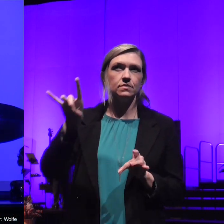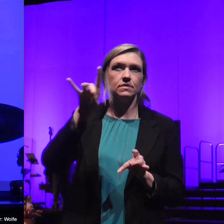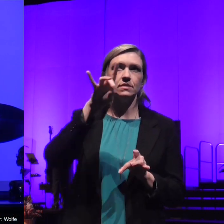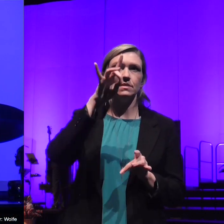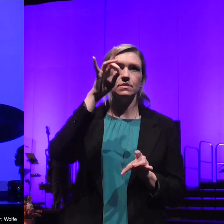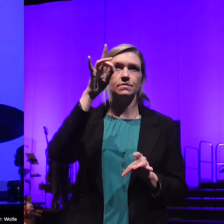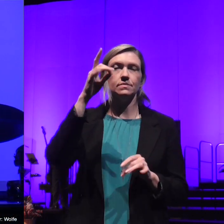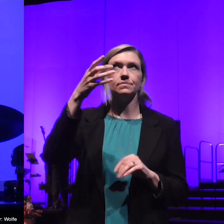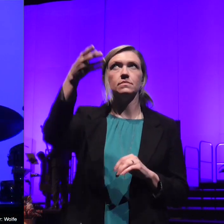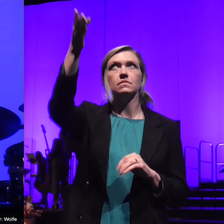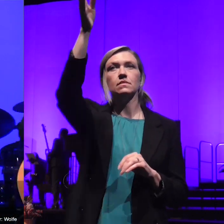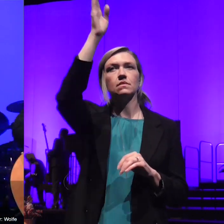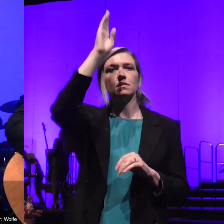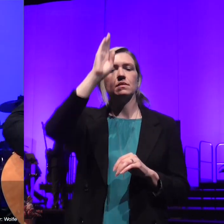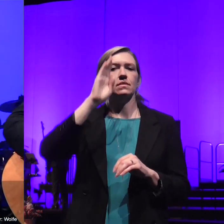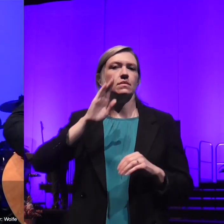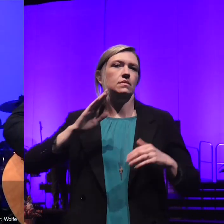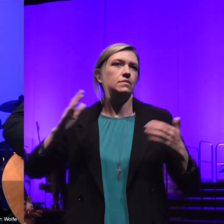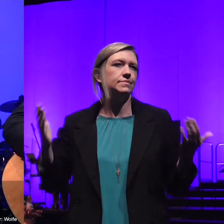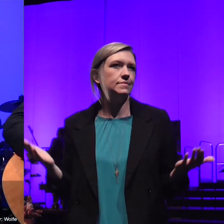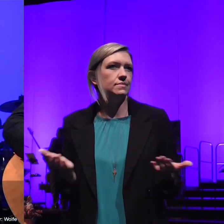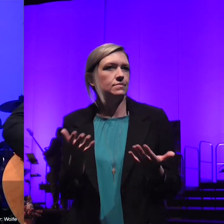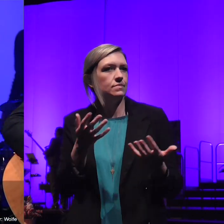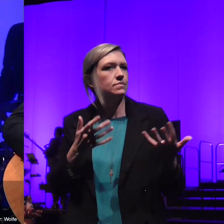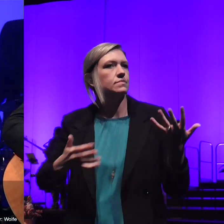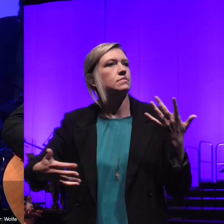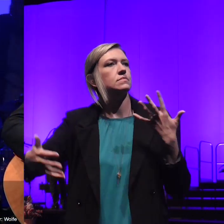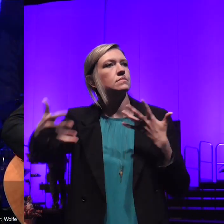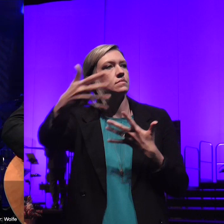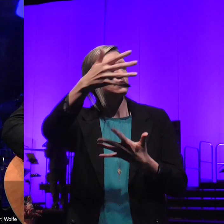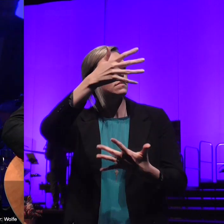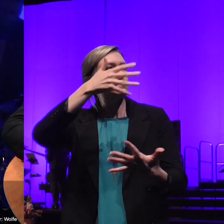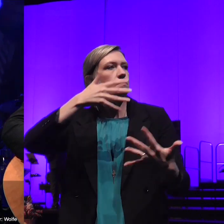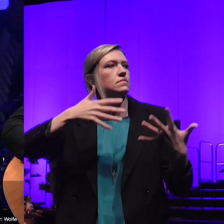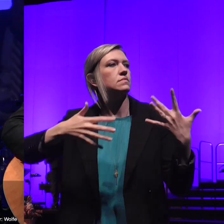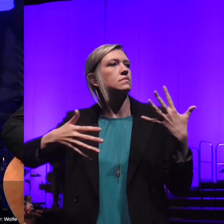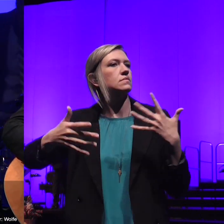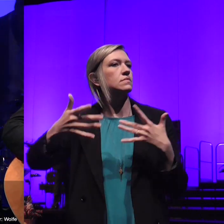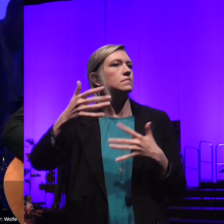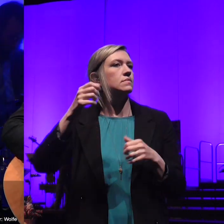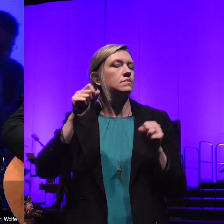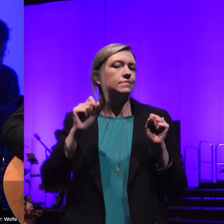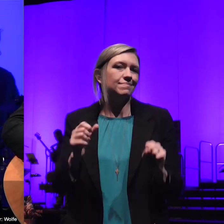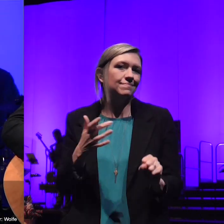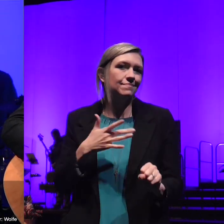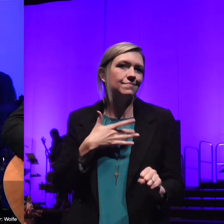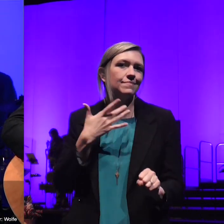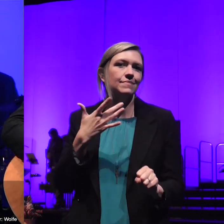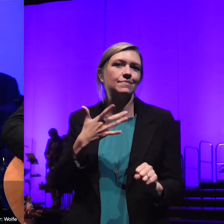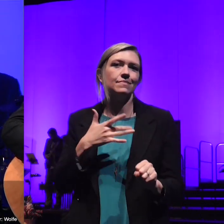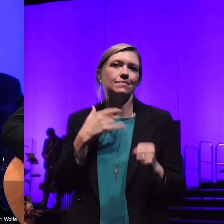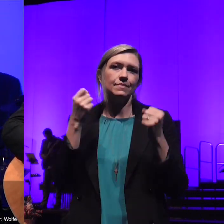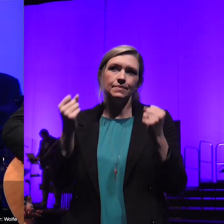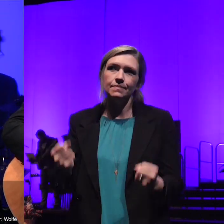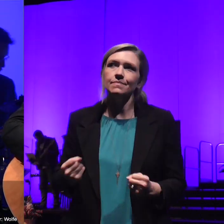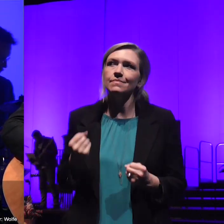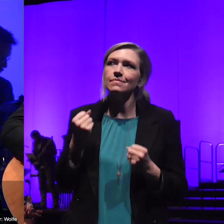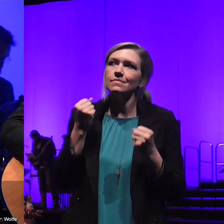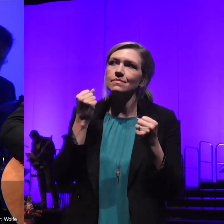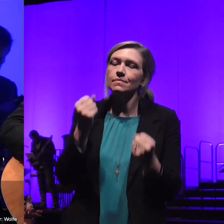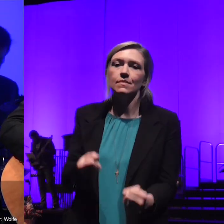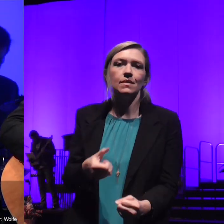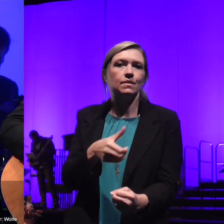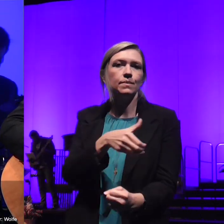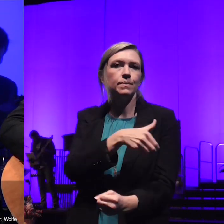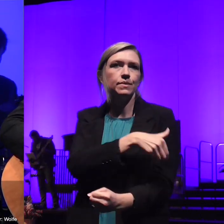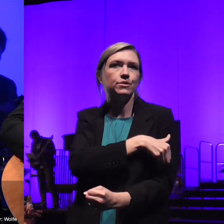Surely the presence of God is in this place. I can